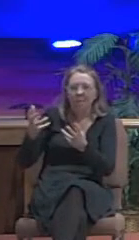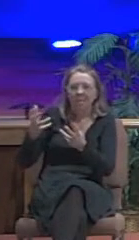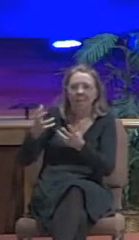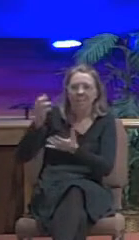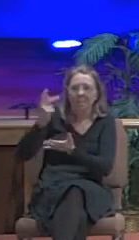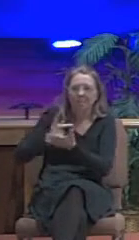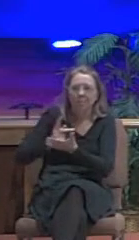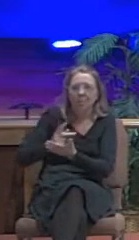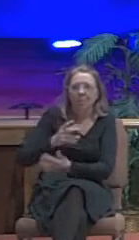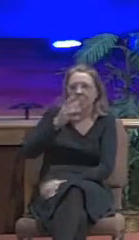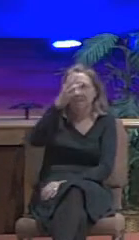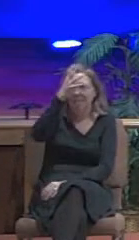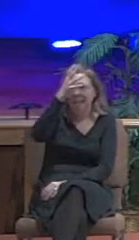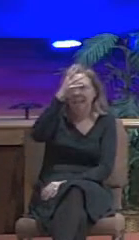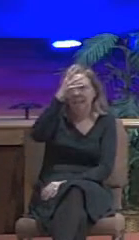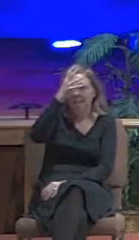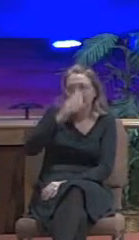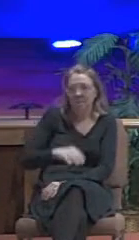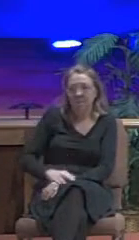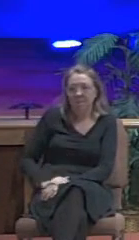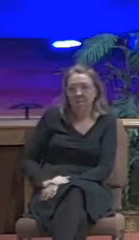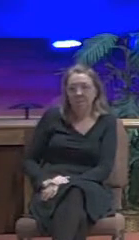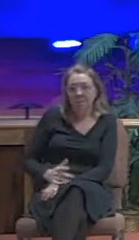Did it bring me happiness?